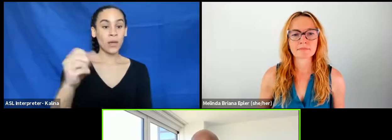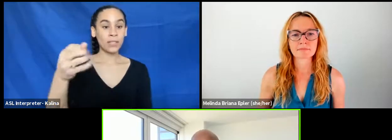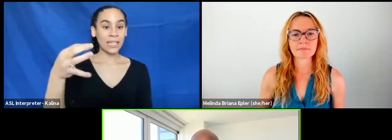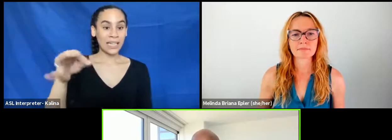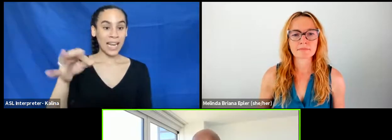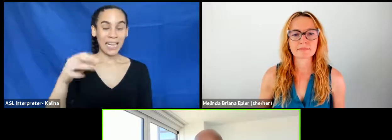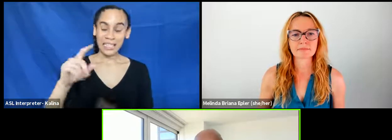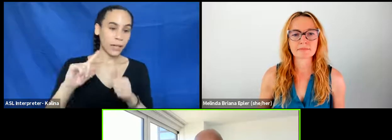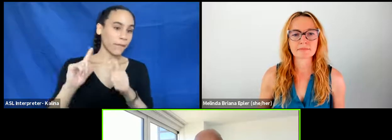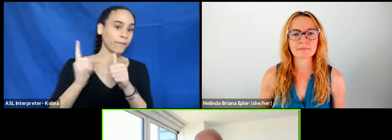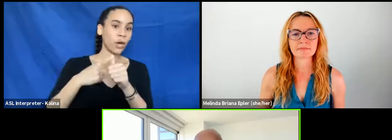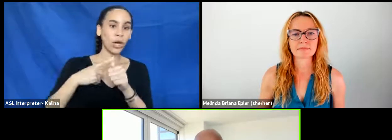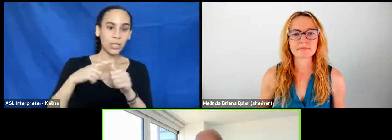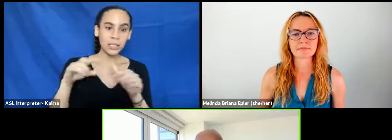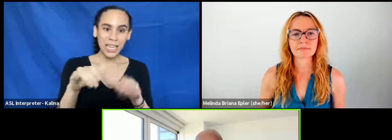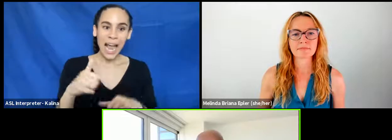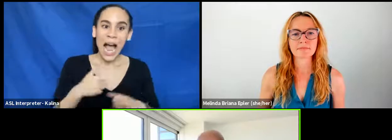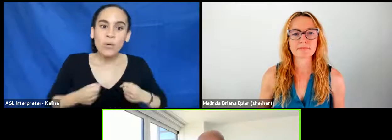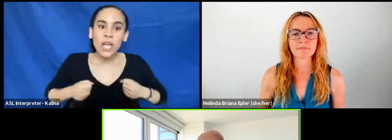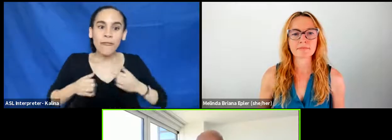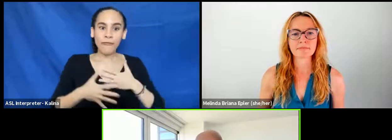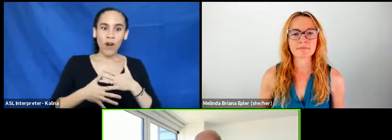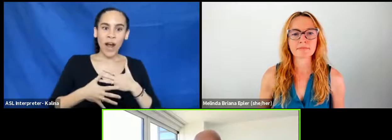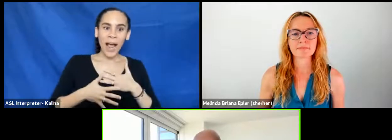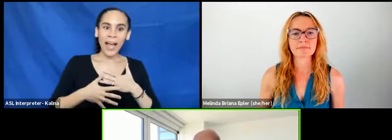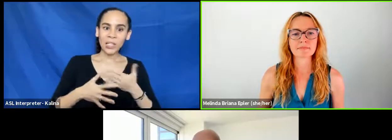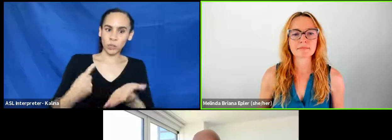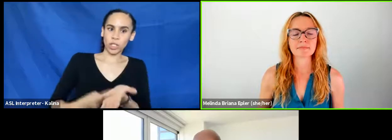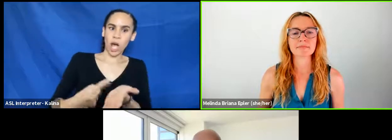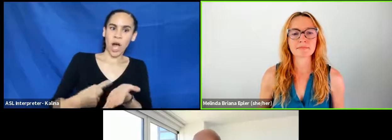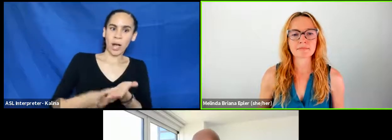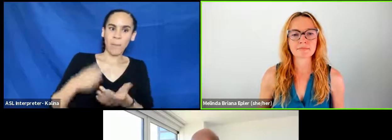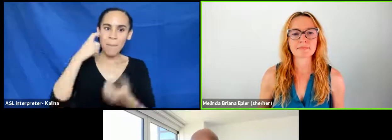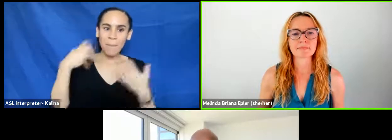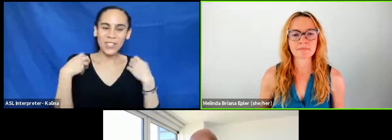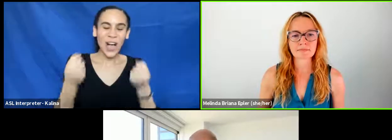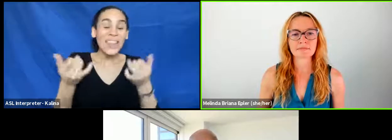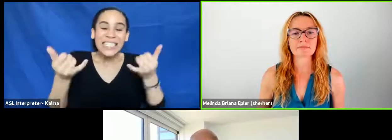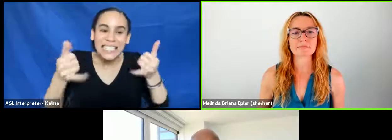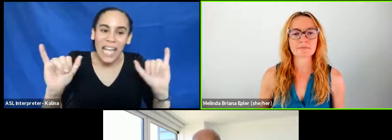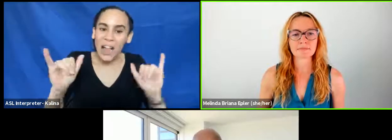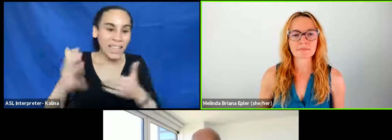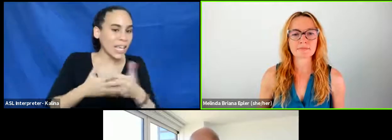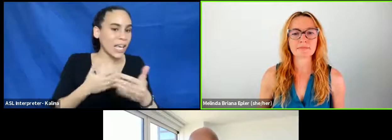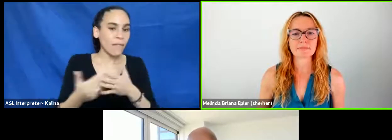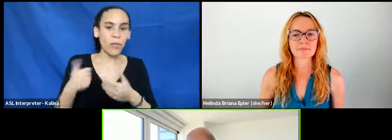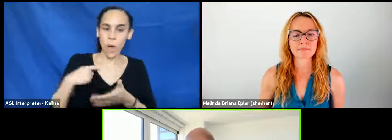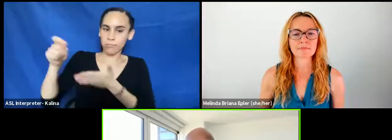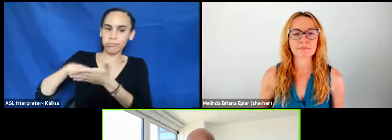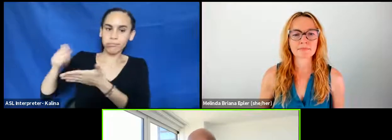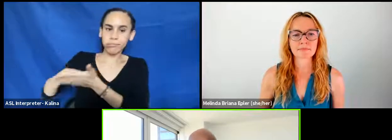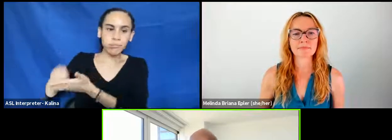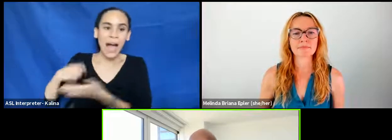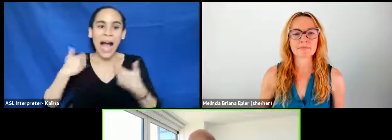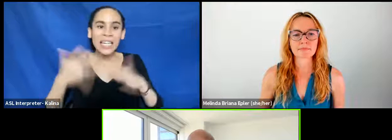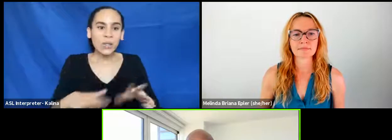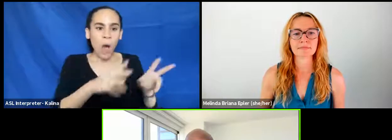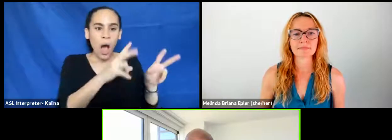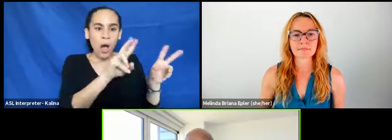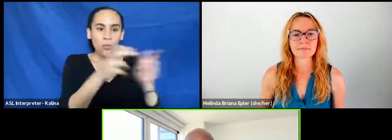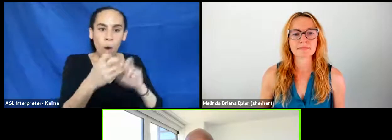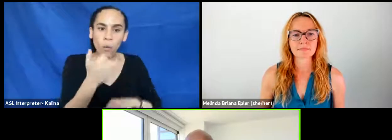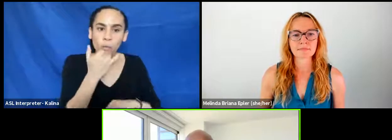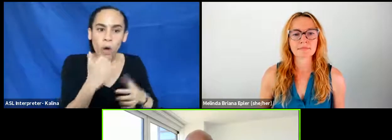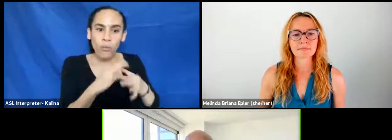it, I was afraid myself to talk about mental health still. Even though I wrote some articles about it, I didn't want to core folks around mental health